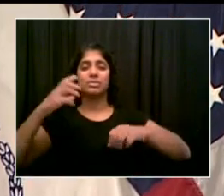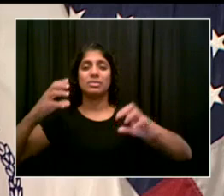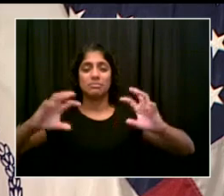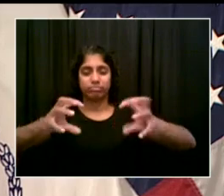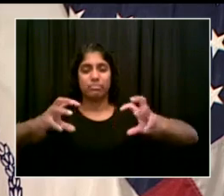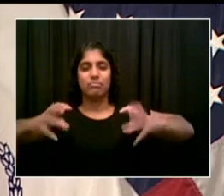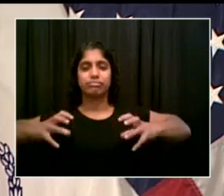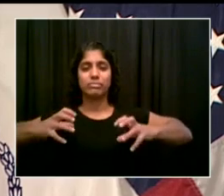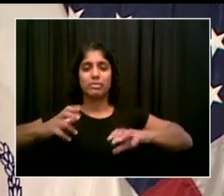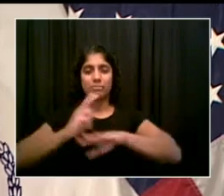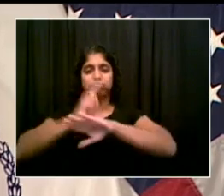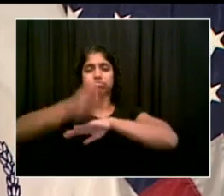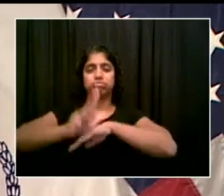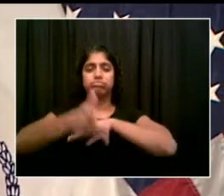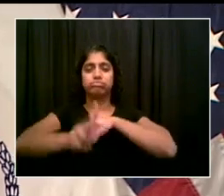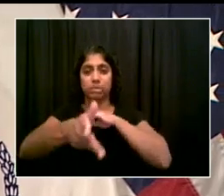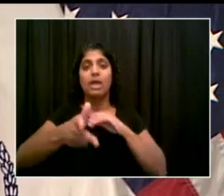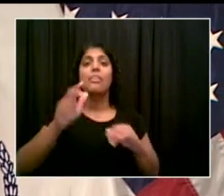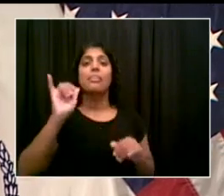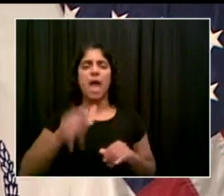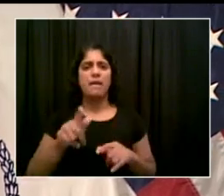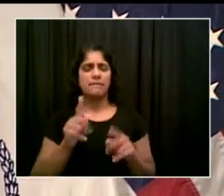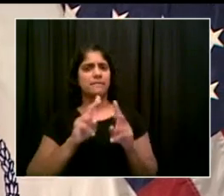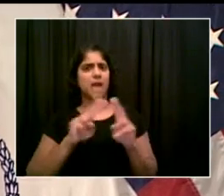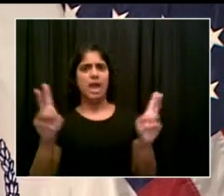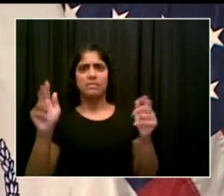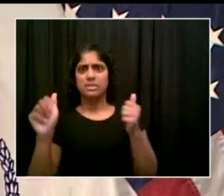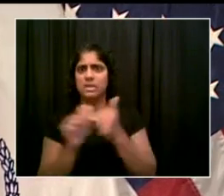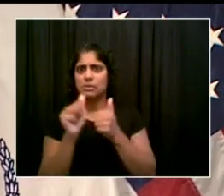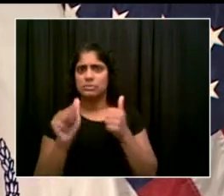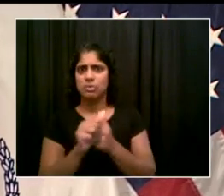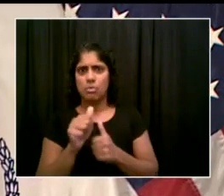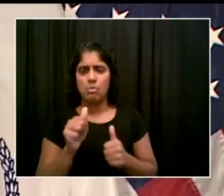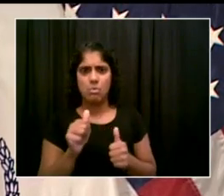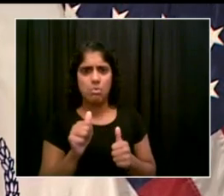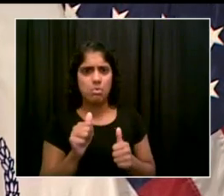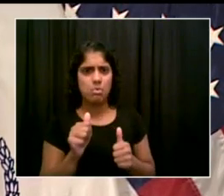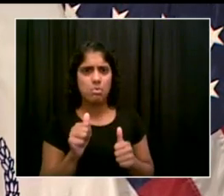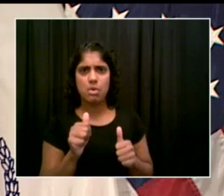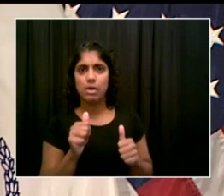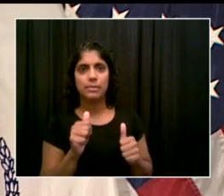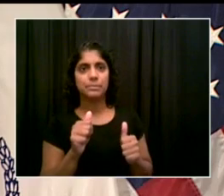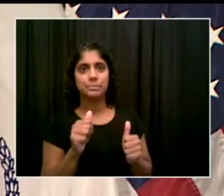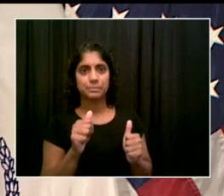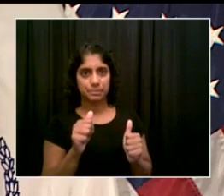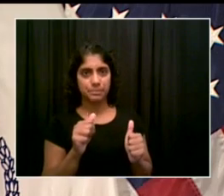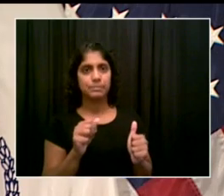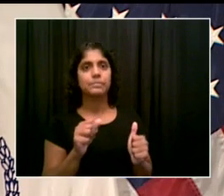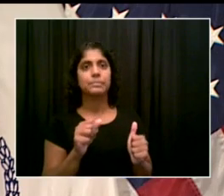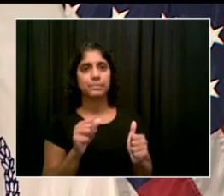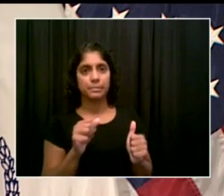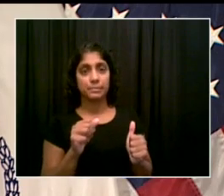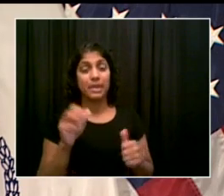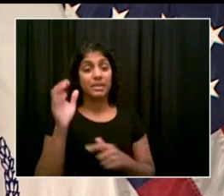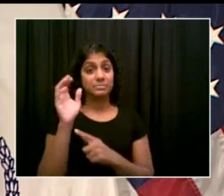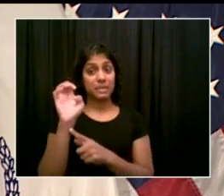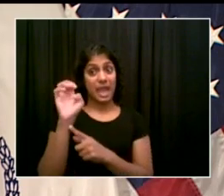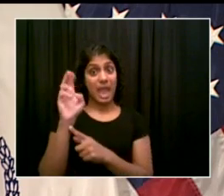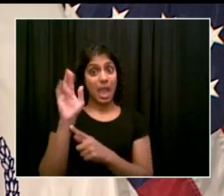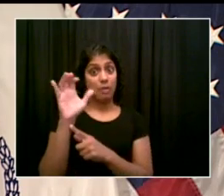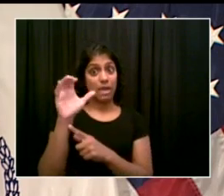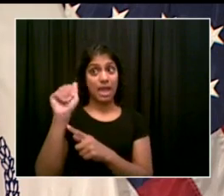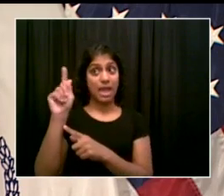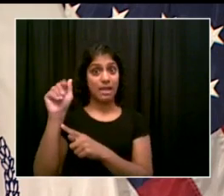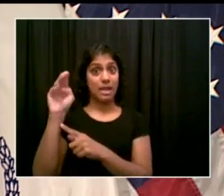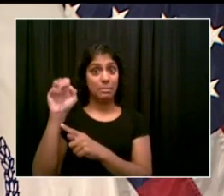place for young people to ride these dirt bikes like Floyd Bennett Field. What do you think about that? I